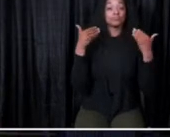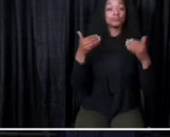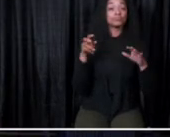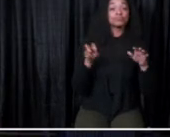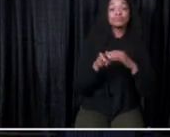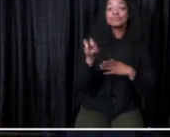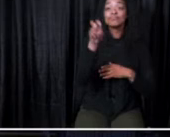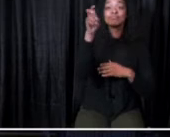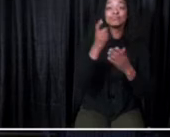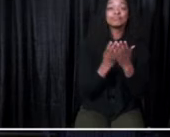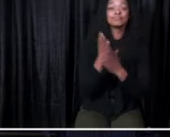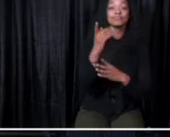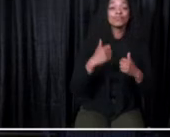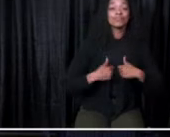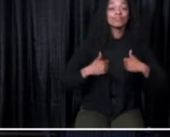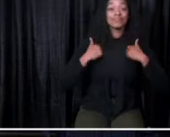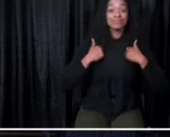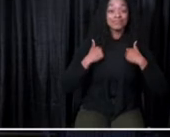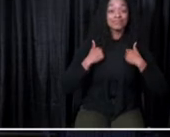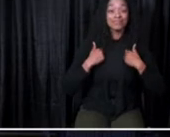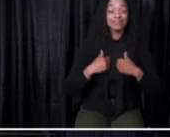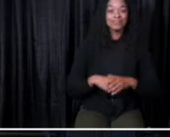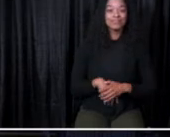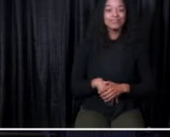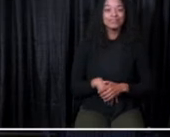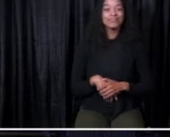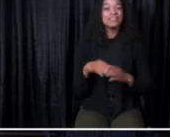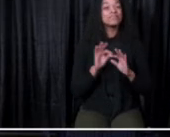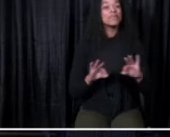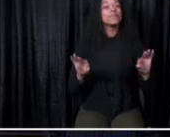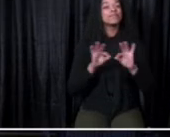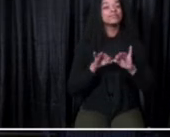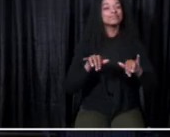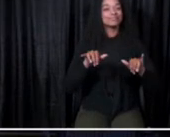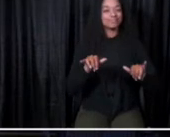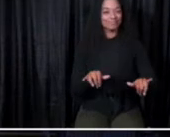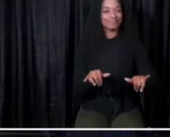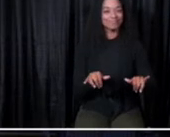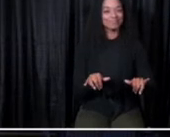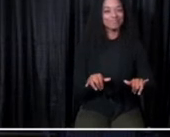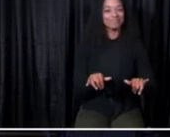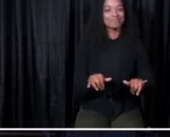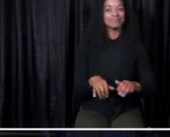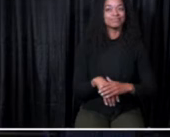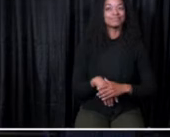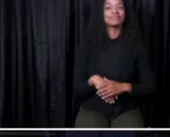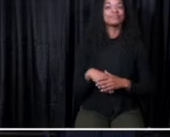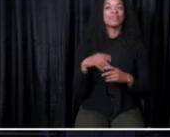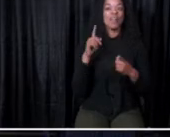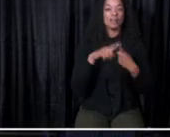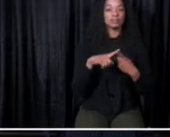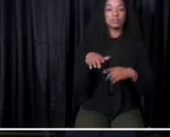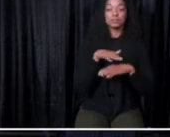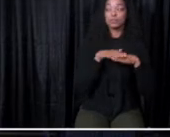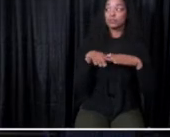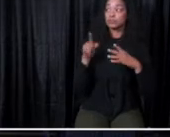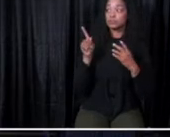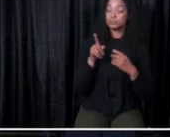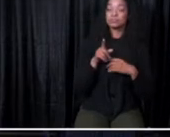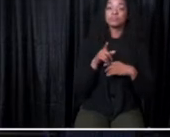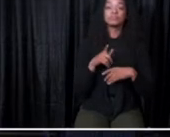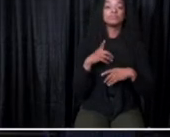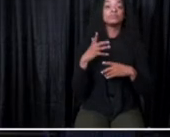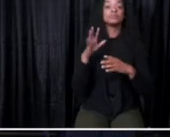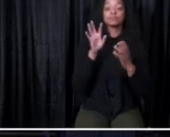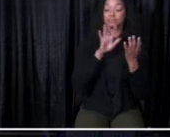Please remain in place until the platform party has exited the platform. Then please follow